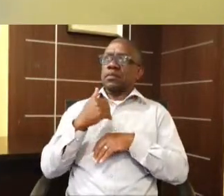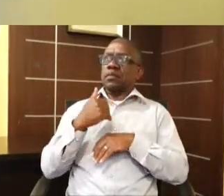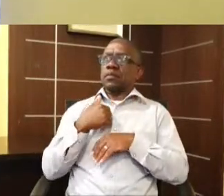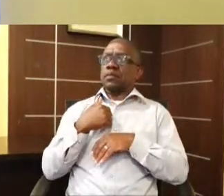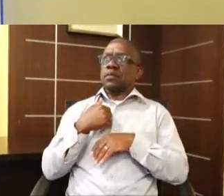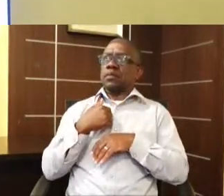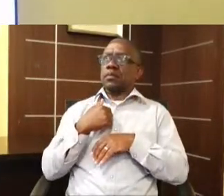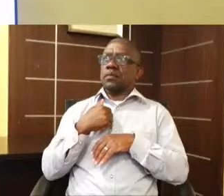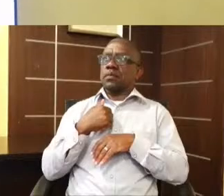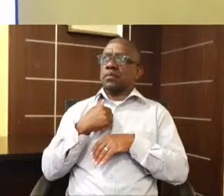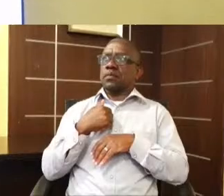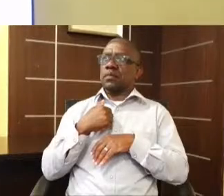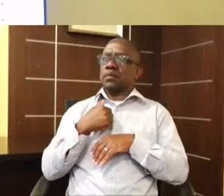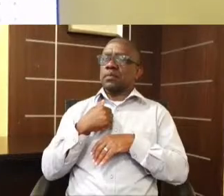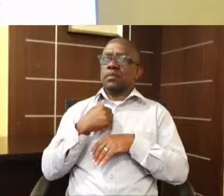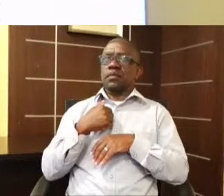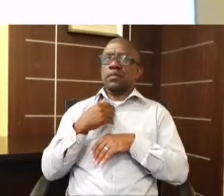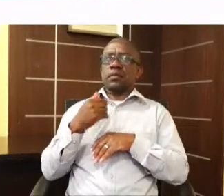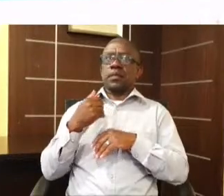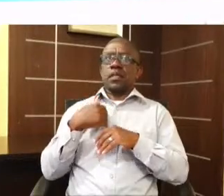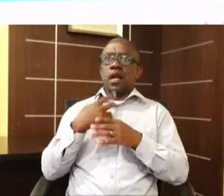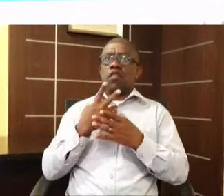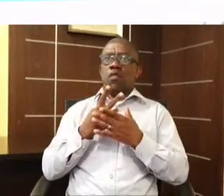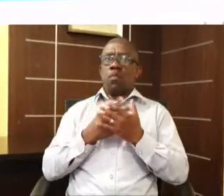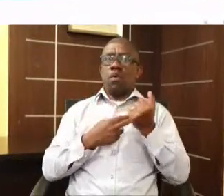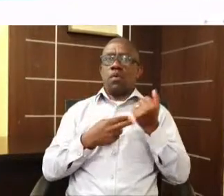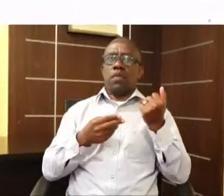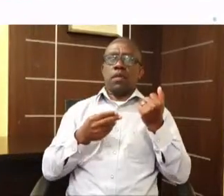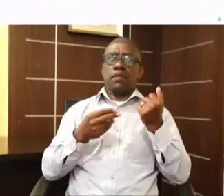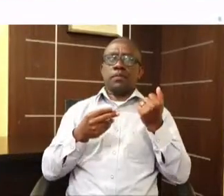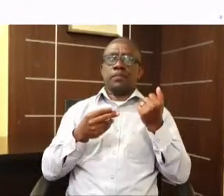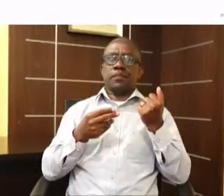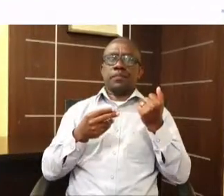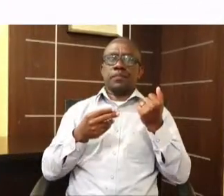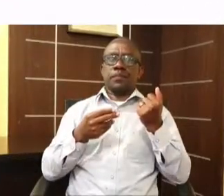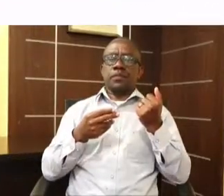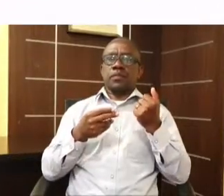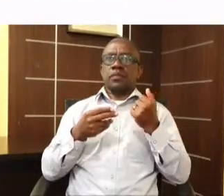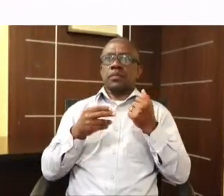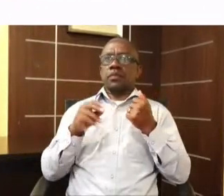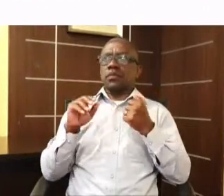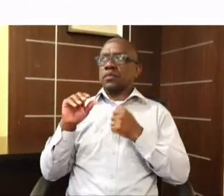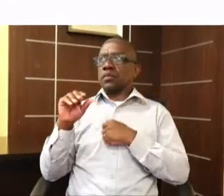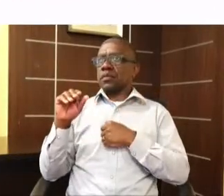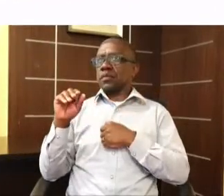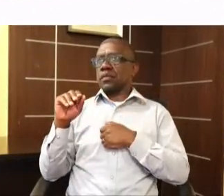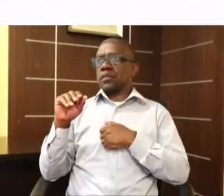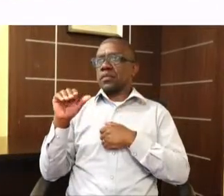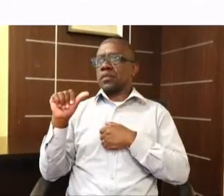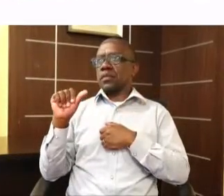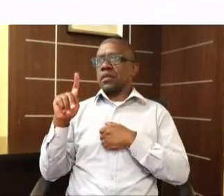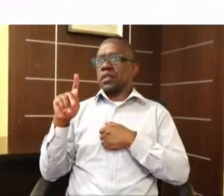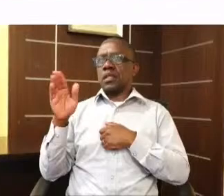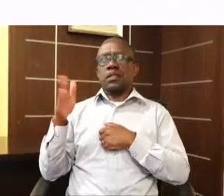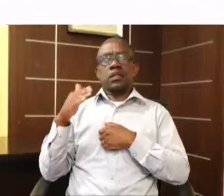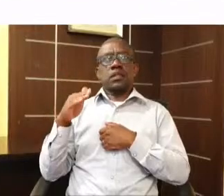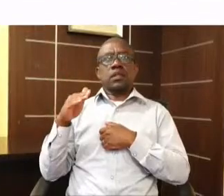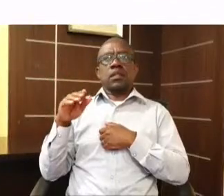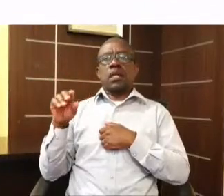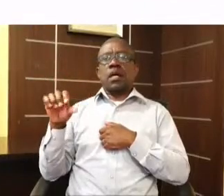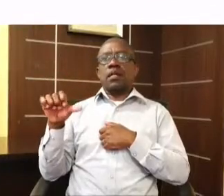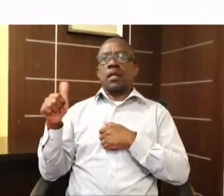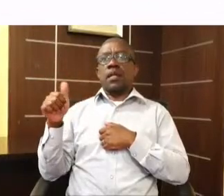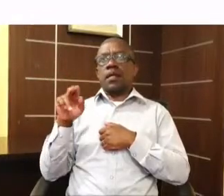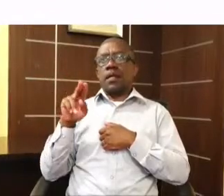So we'll be picking questions for both Ask Nivi and Nena Binti. Any